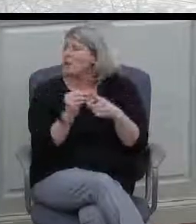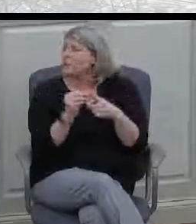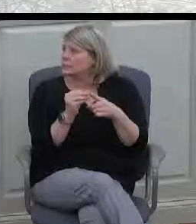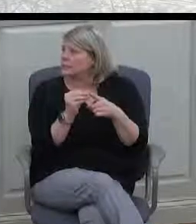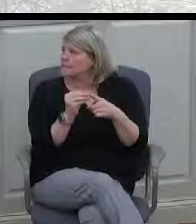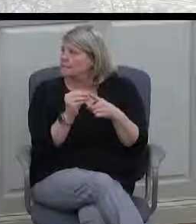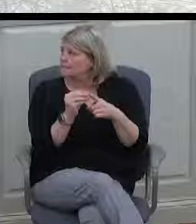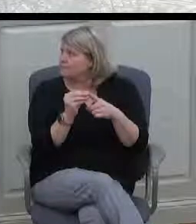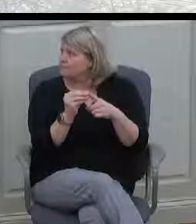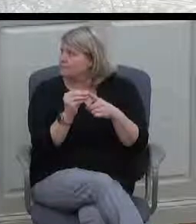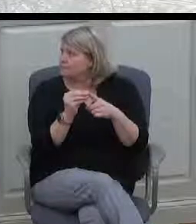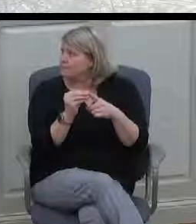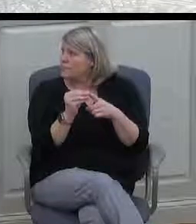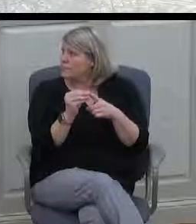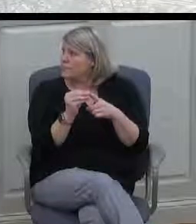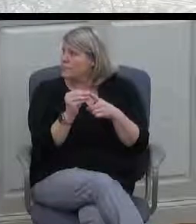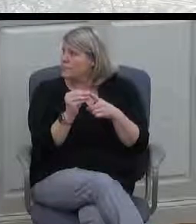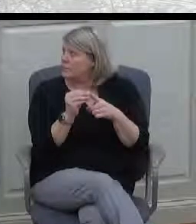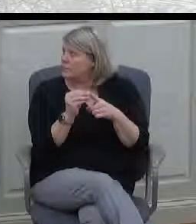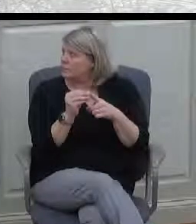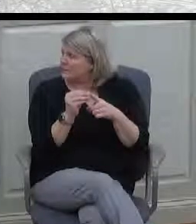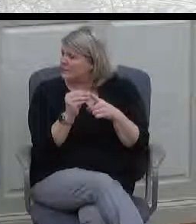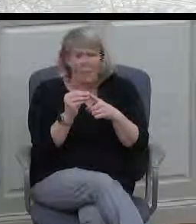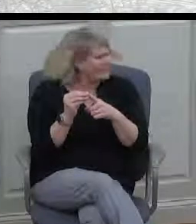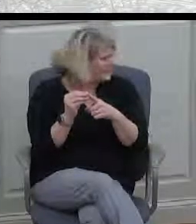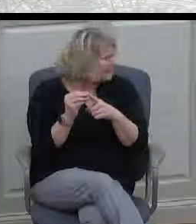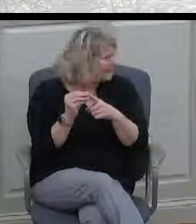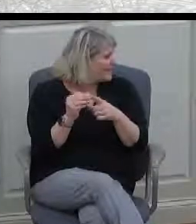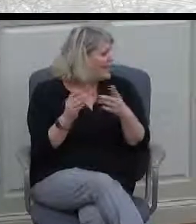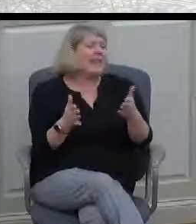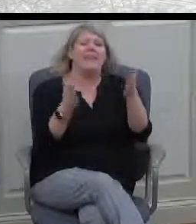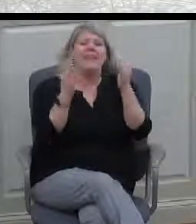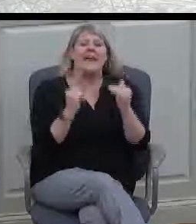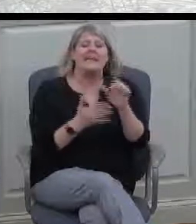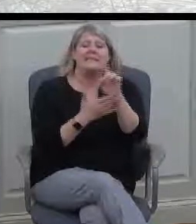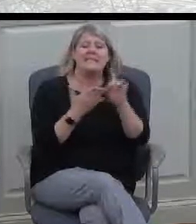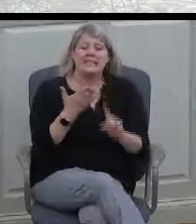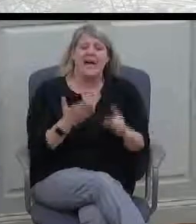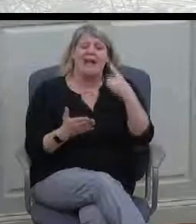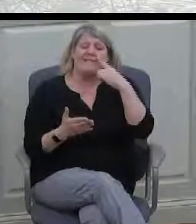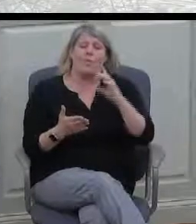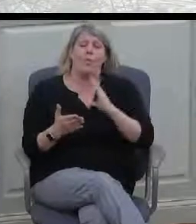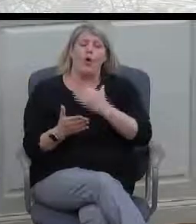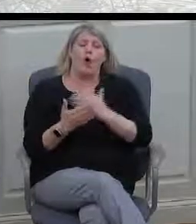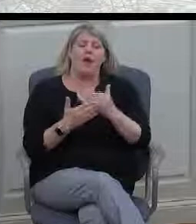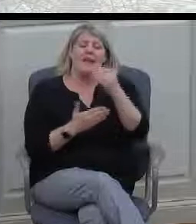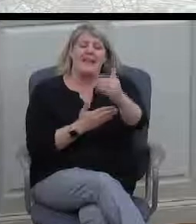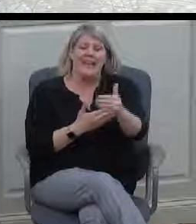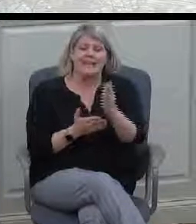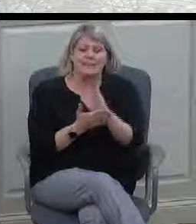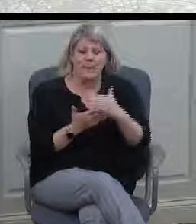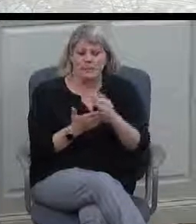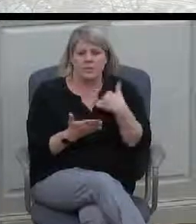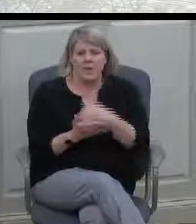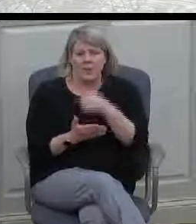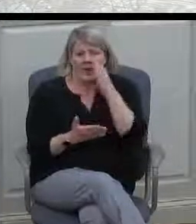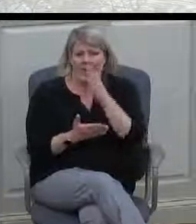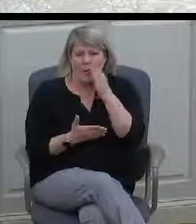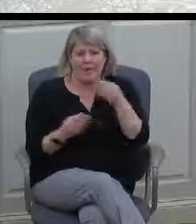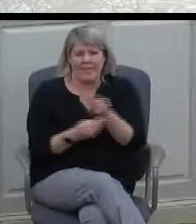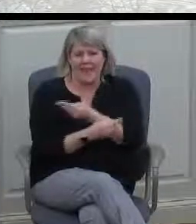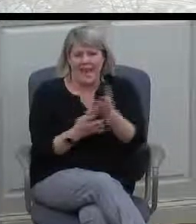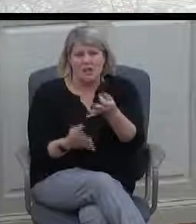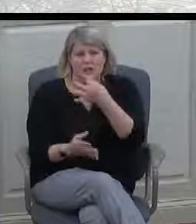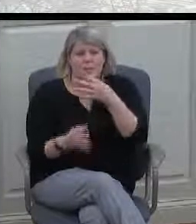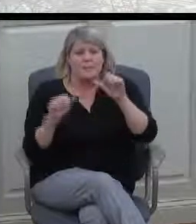the next fiscal year's budget, and if that moves forward, we'll go ahead and get those request for proposals out as quickly as we can. And then